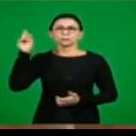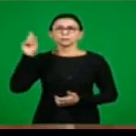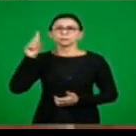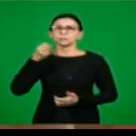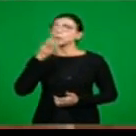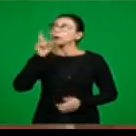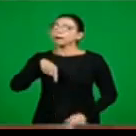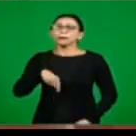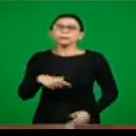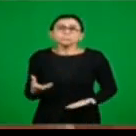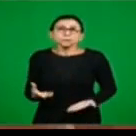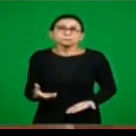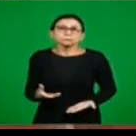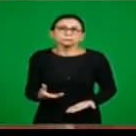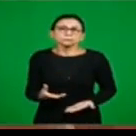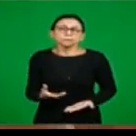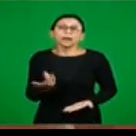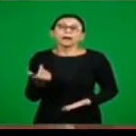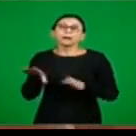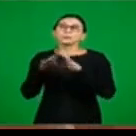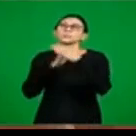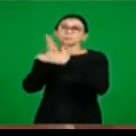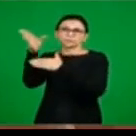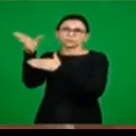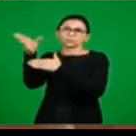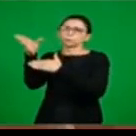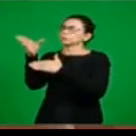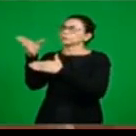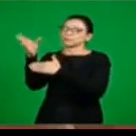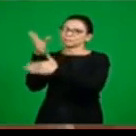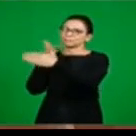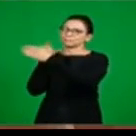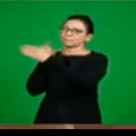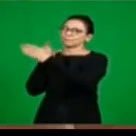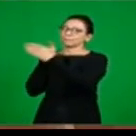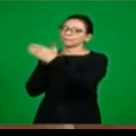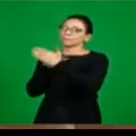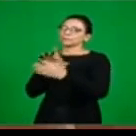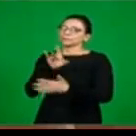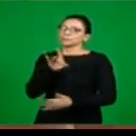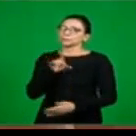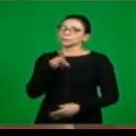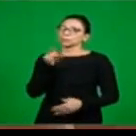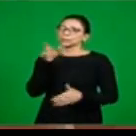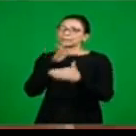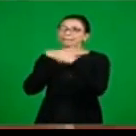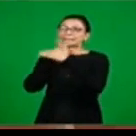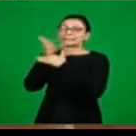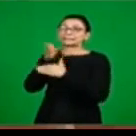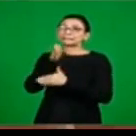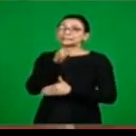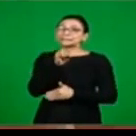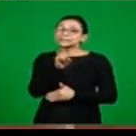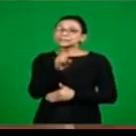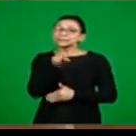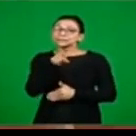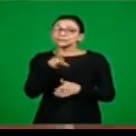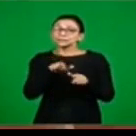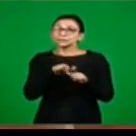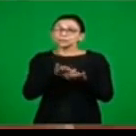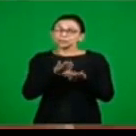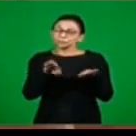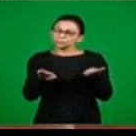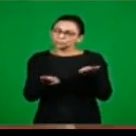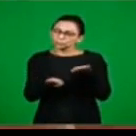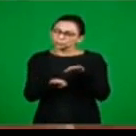Because whatever you say about God is the best. And that's not why he's going to heaven. He goes to eternity depending